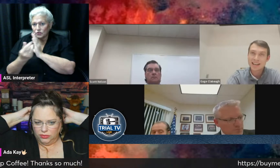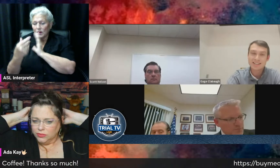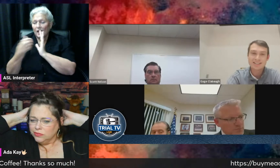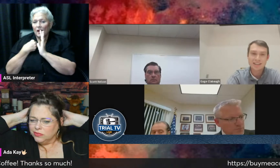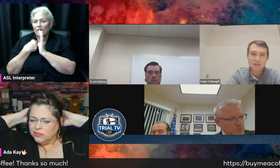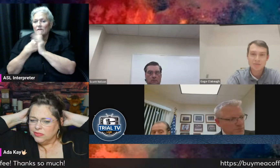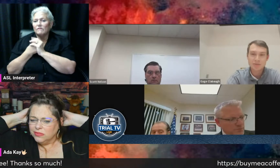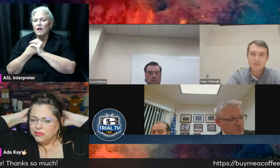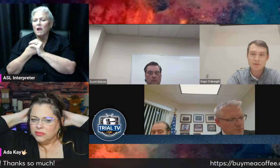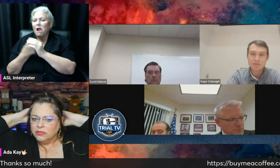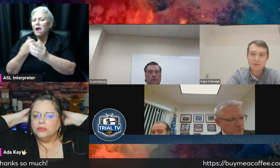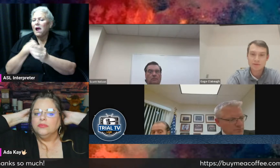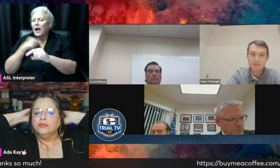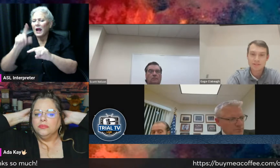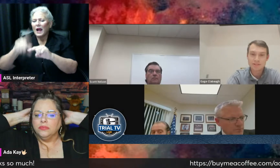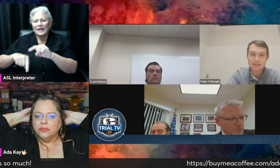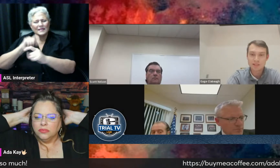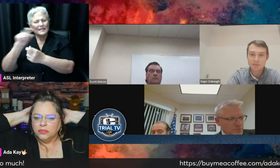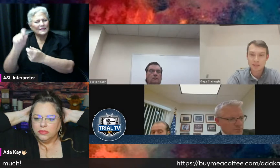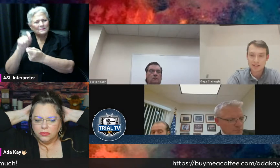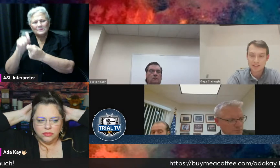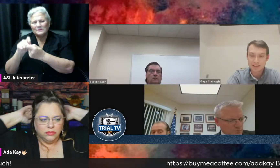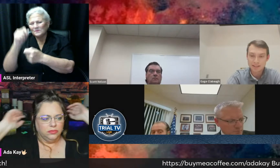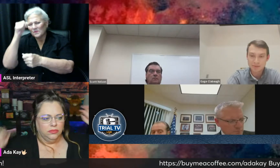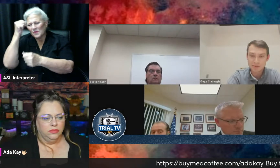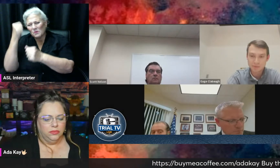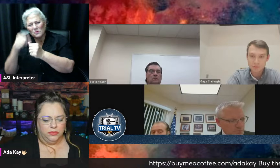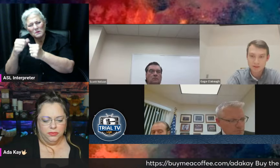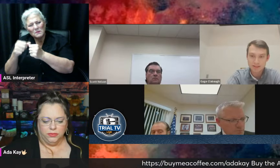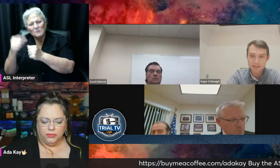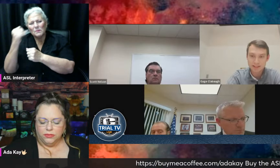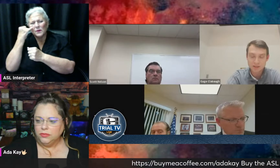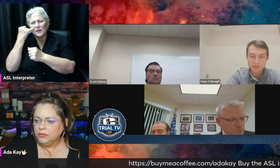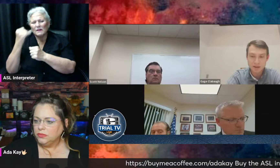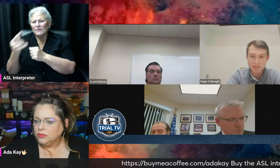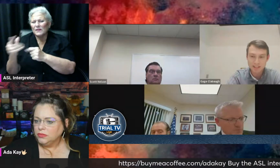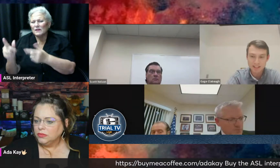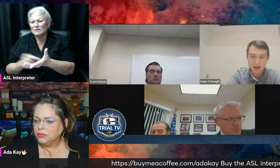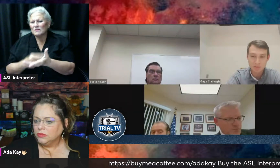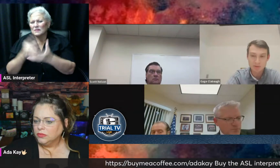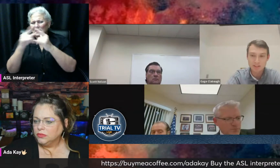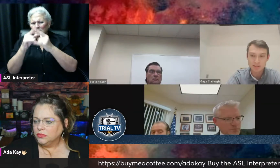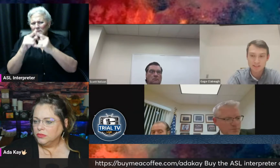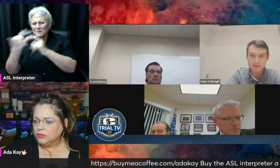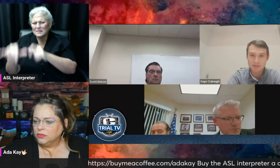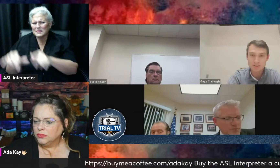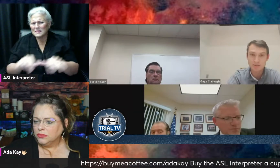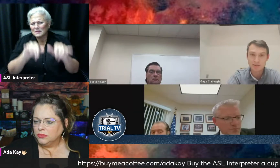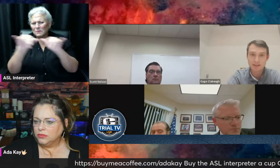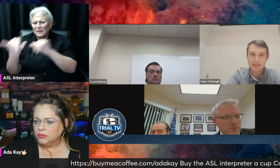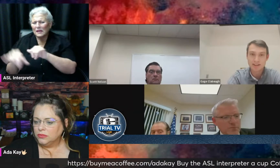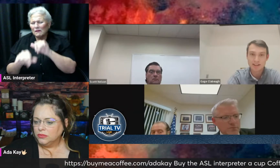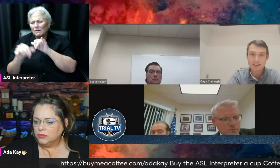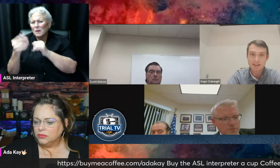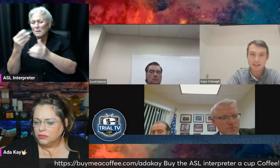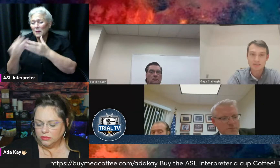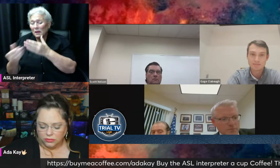I can't exactly remember if there's some similarities with the testing. There might be a couple drugs that are